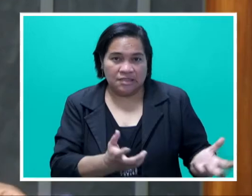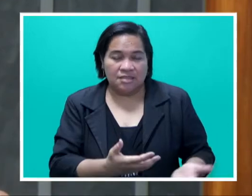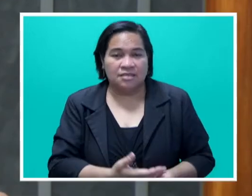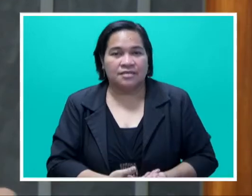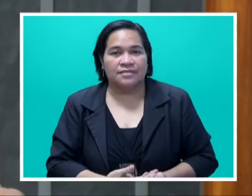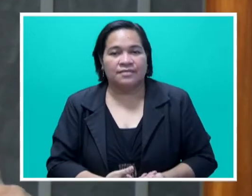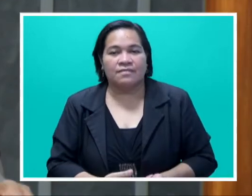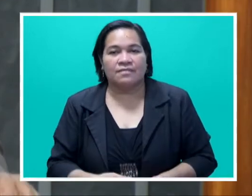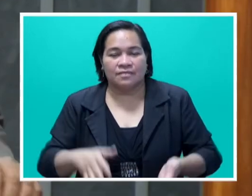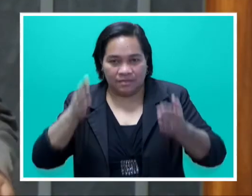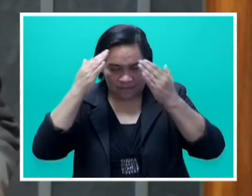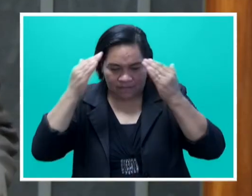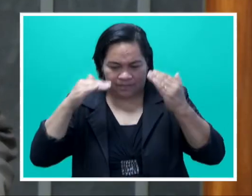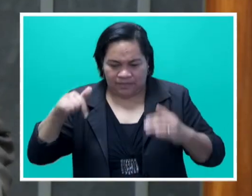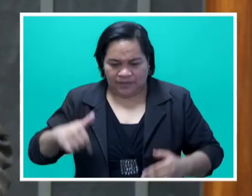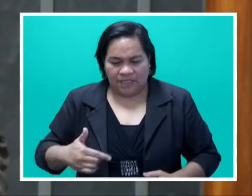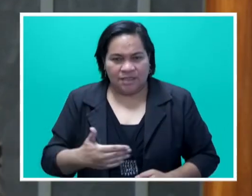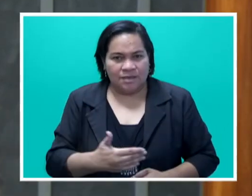Mr. Speaker said this morning,